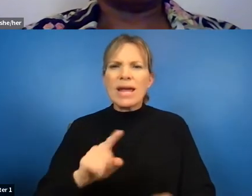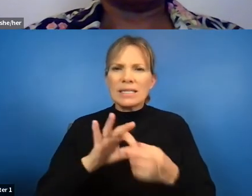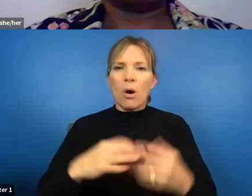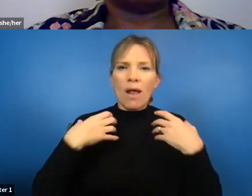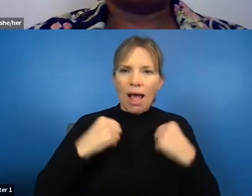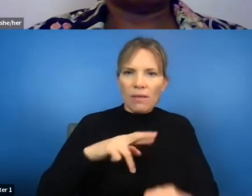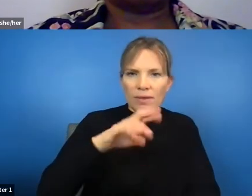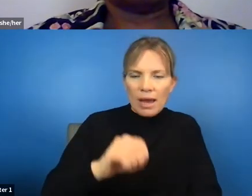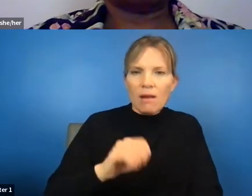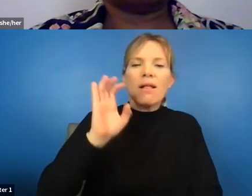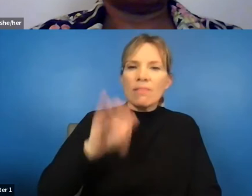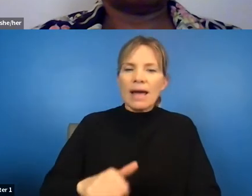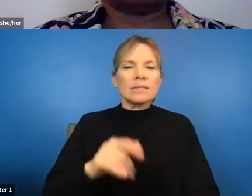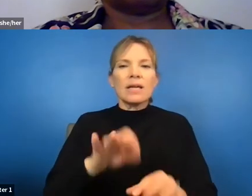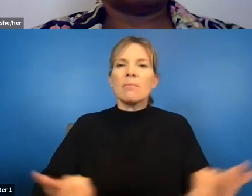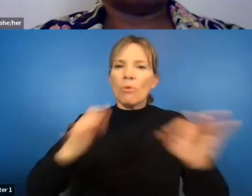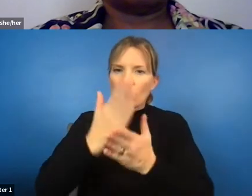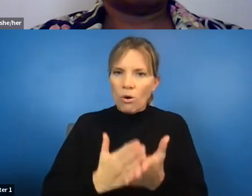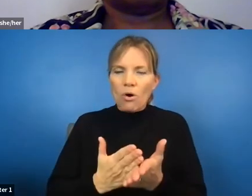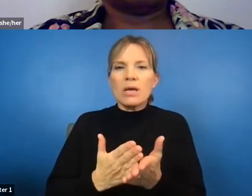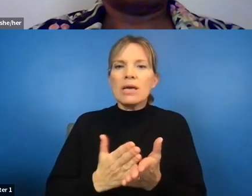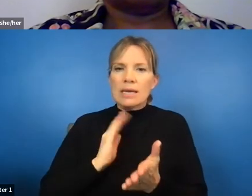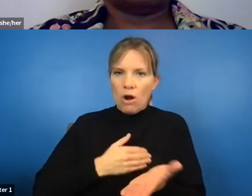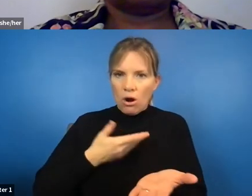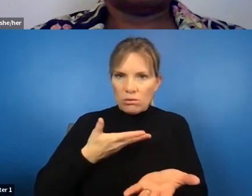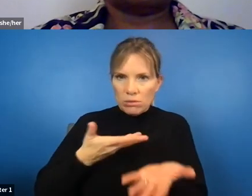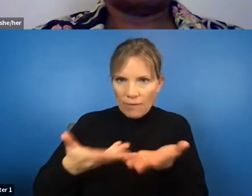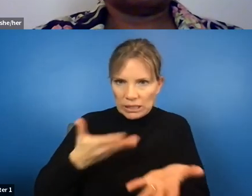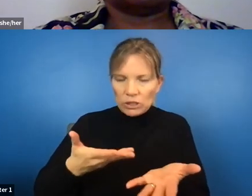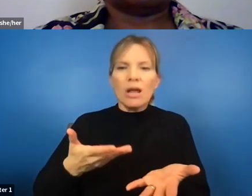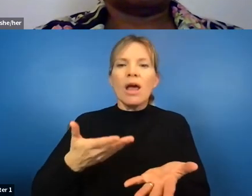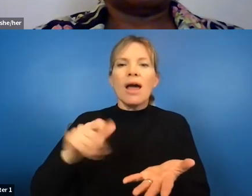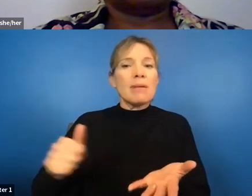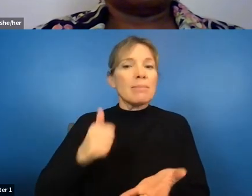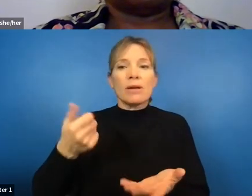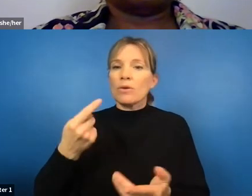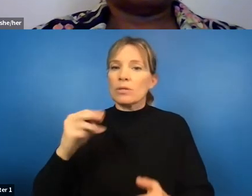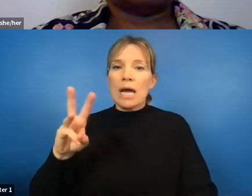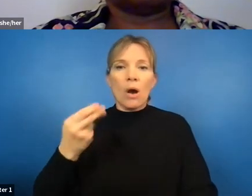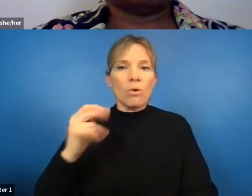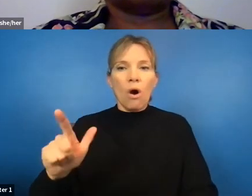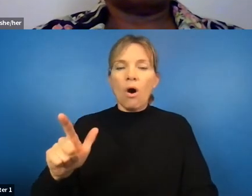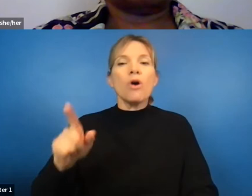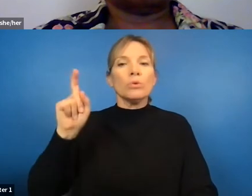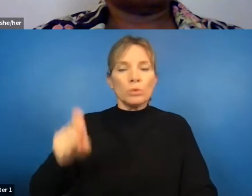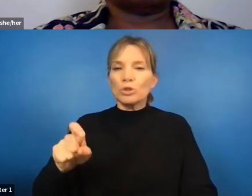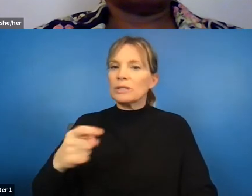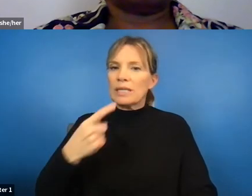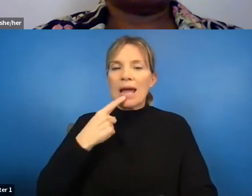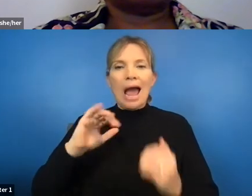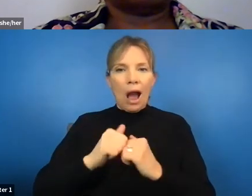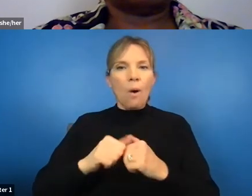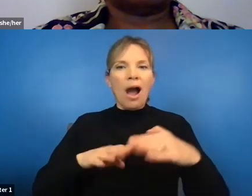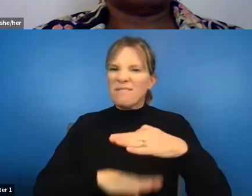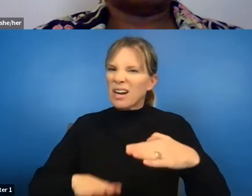healthcare. And I think that's just an important part and a conversation and maybe for another town hall about how I fundamentally